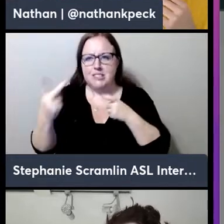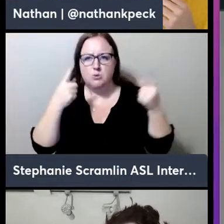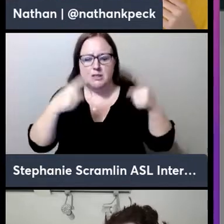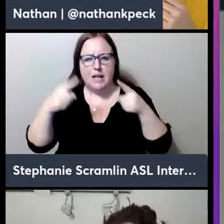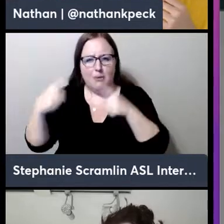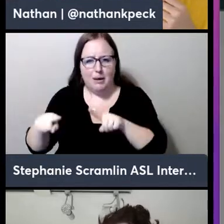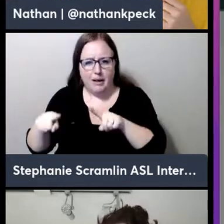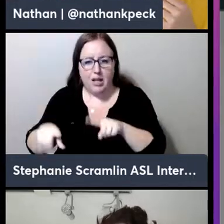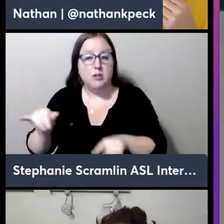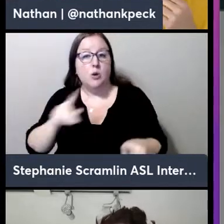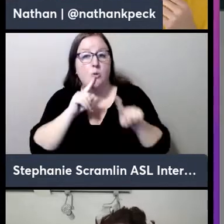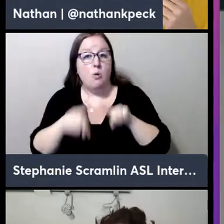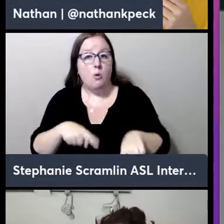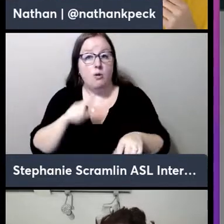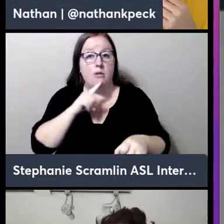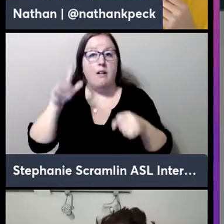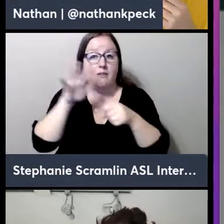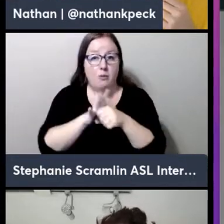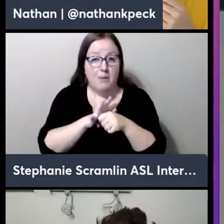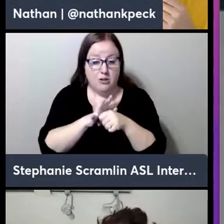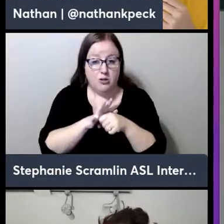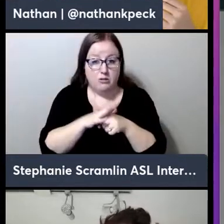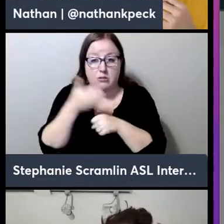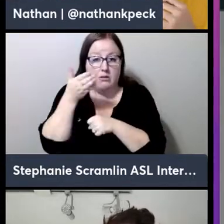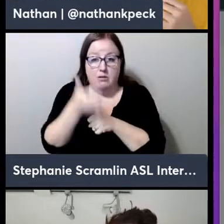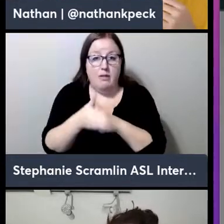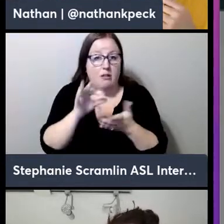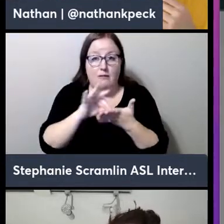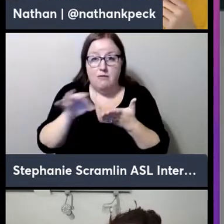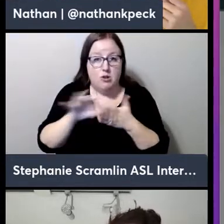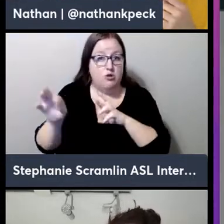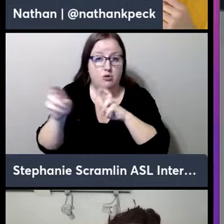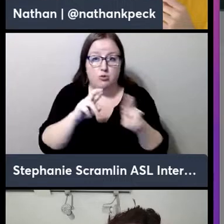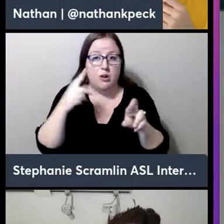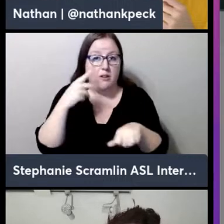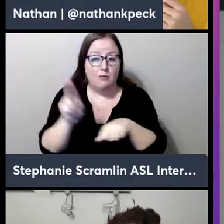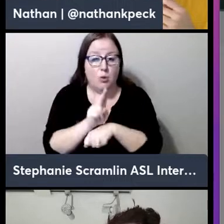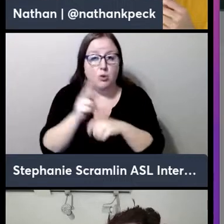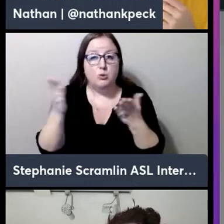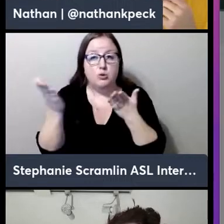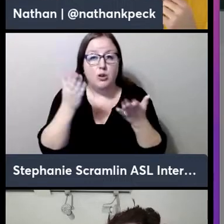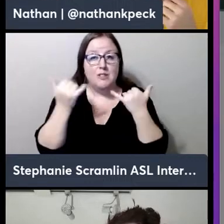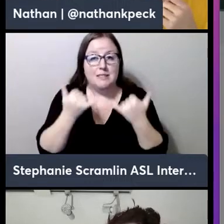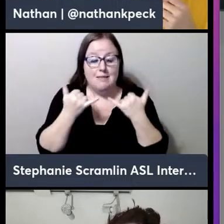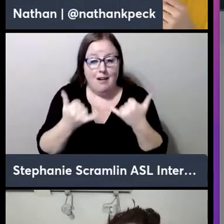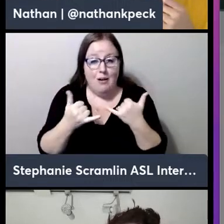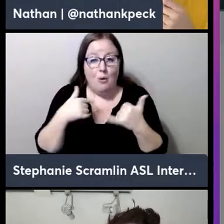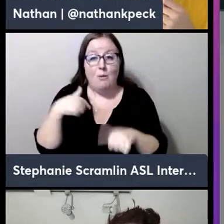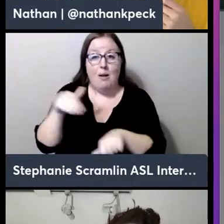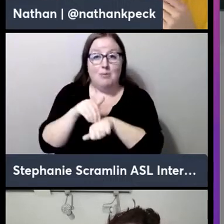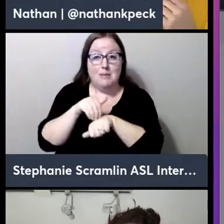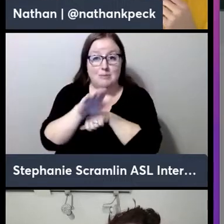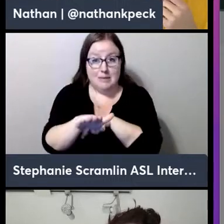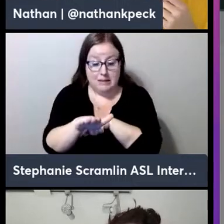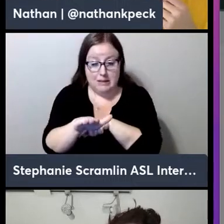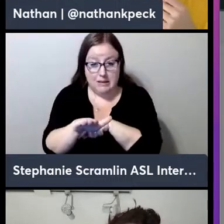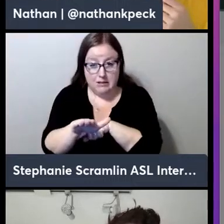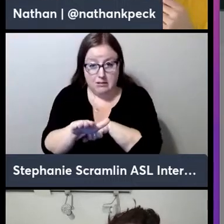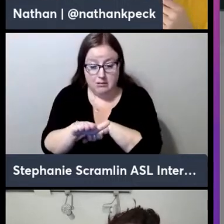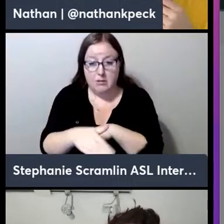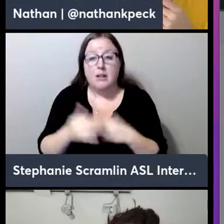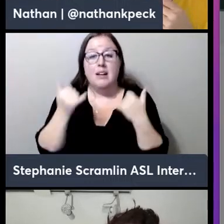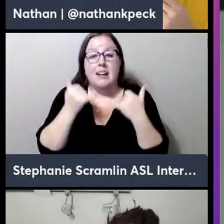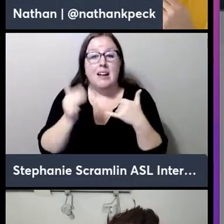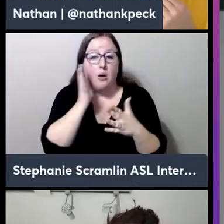order confirmation, out of the box features of ServiceNow. And then I'm submitting that and it's going to